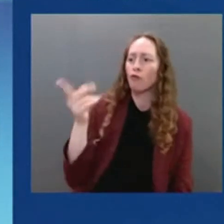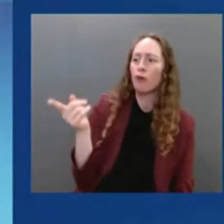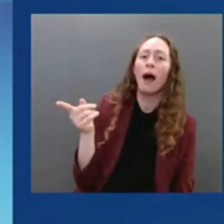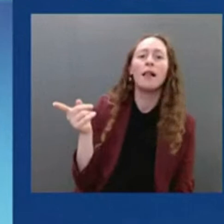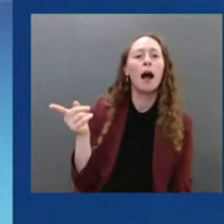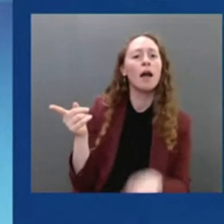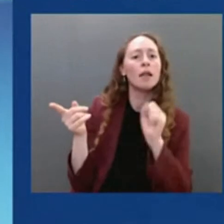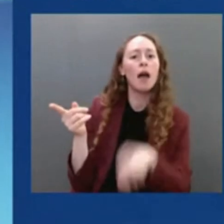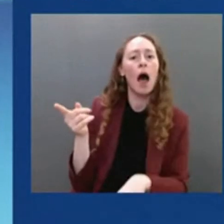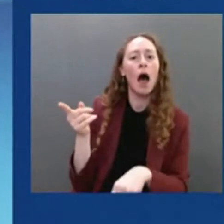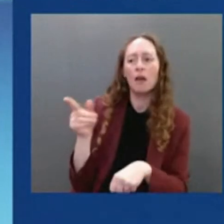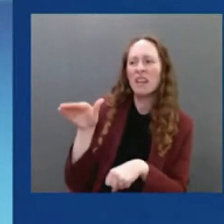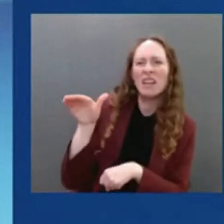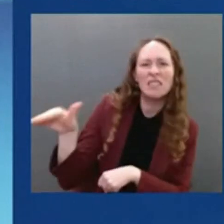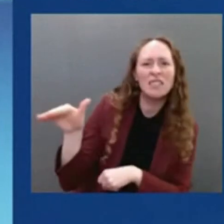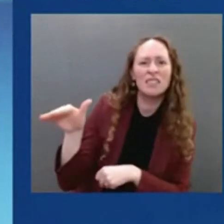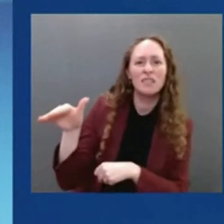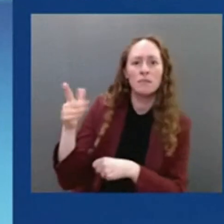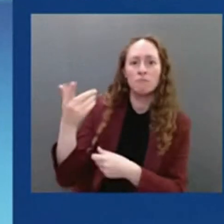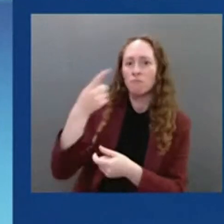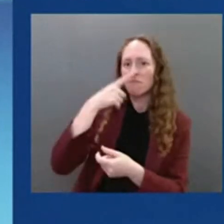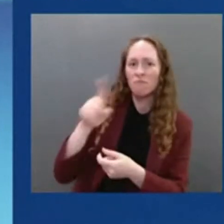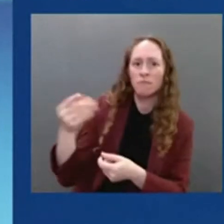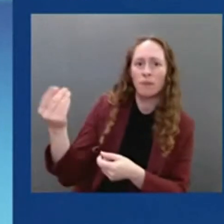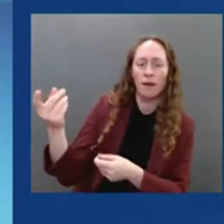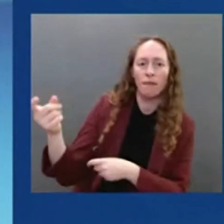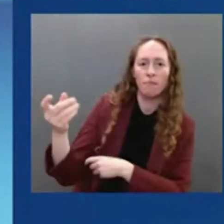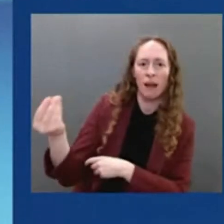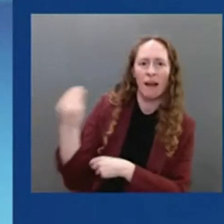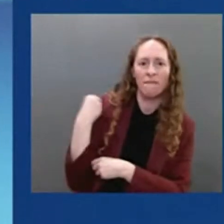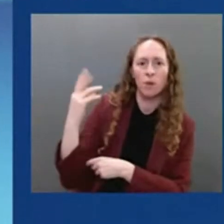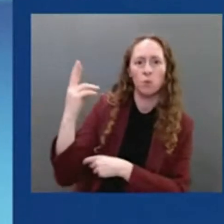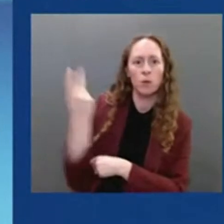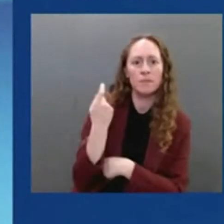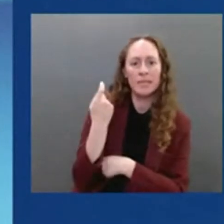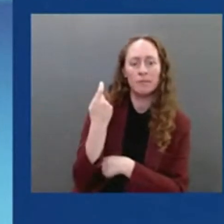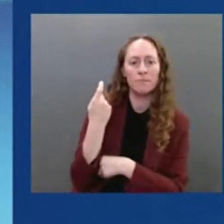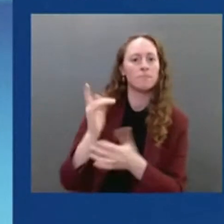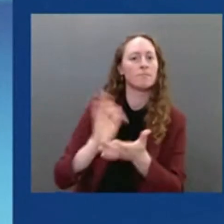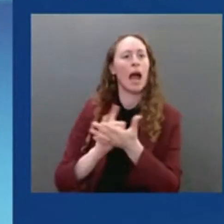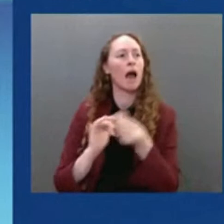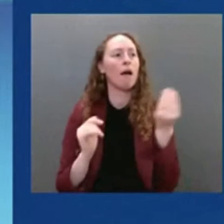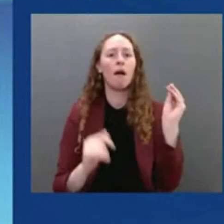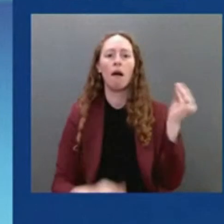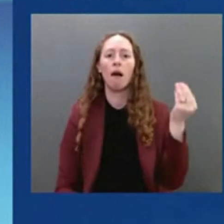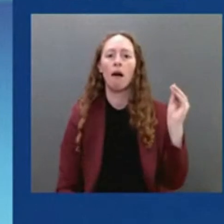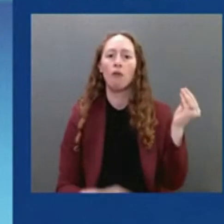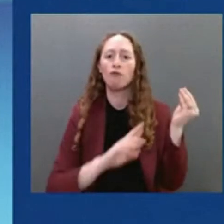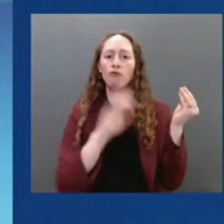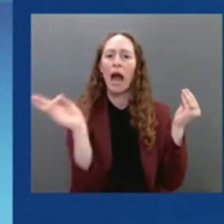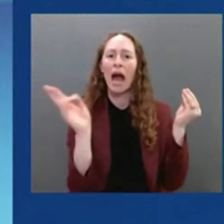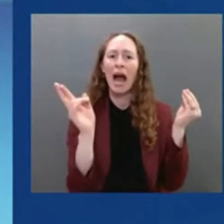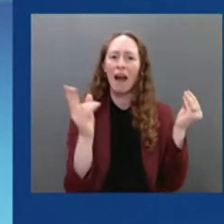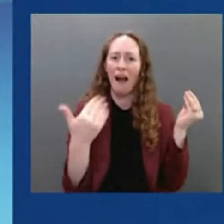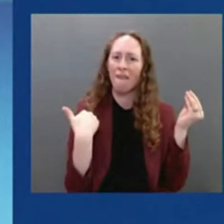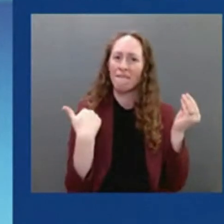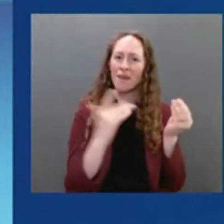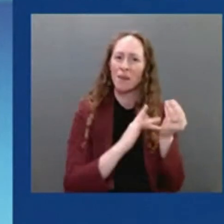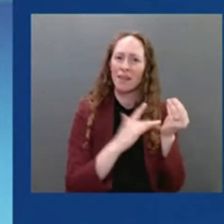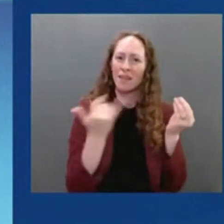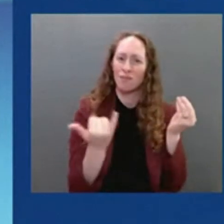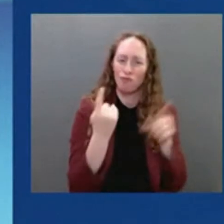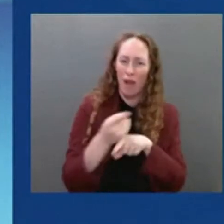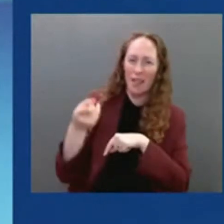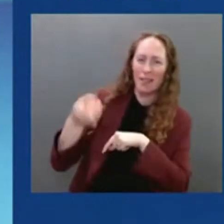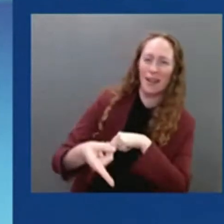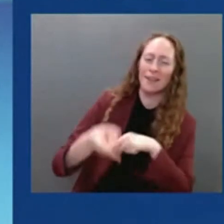convenient stop. And if you test positive in the days and weeks ahead, please consult your healthcare provider about